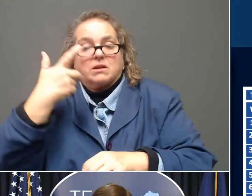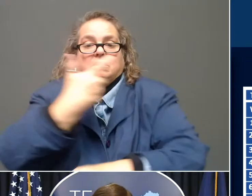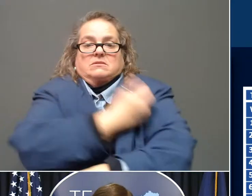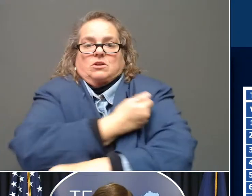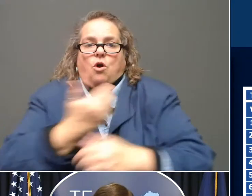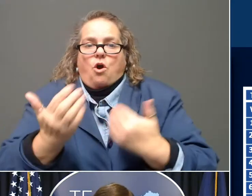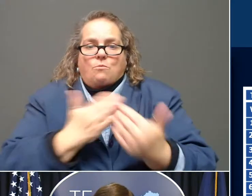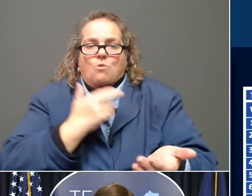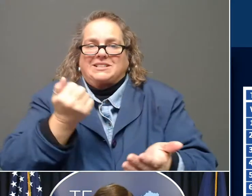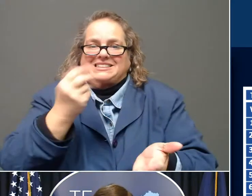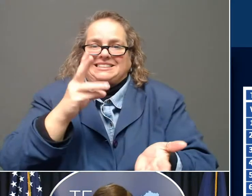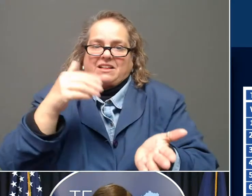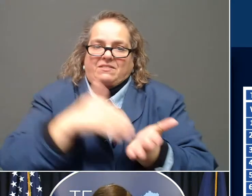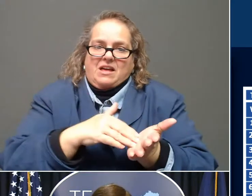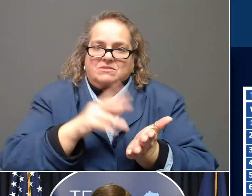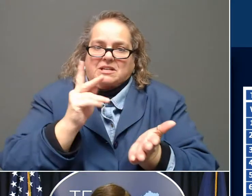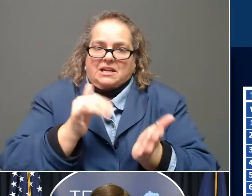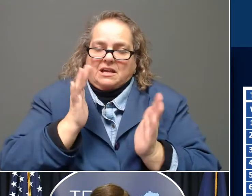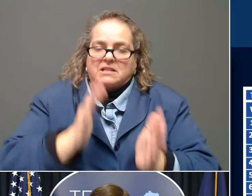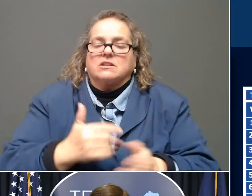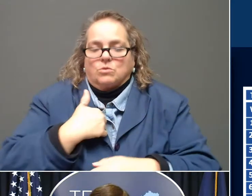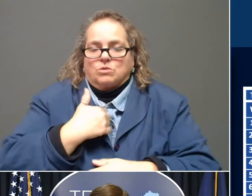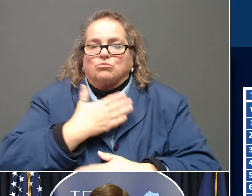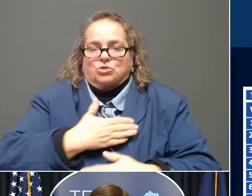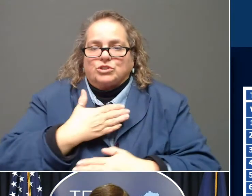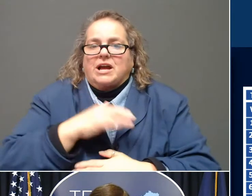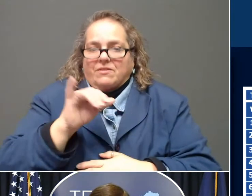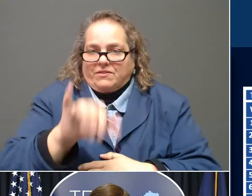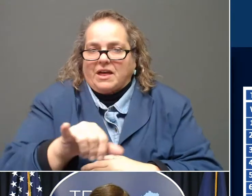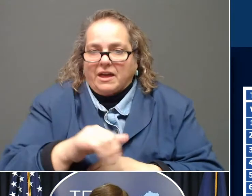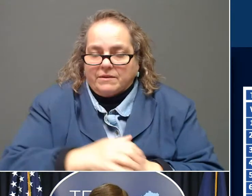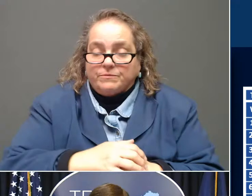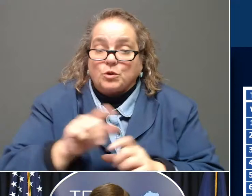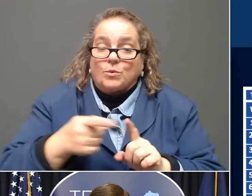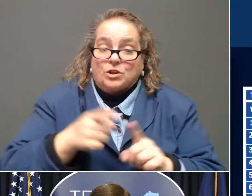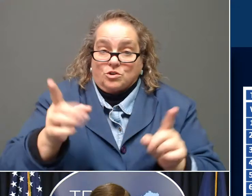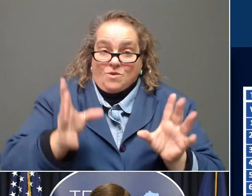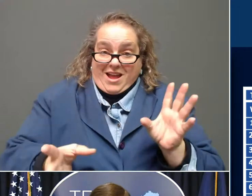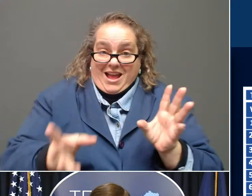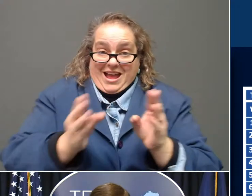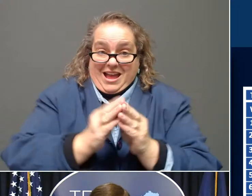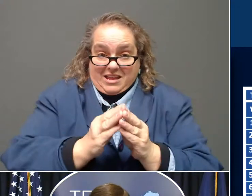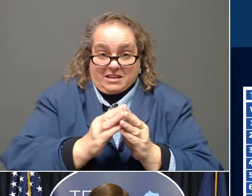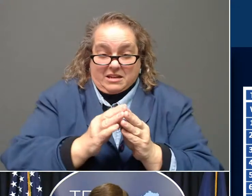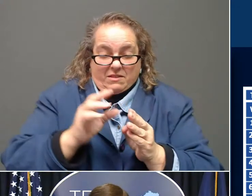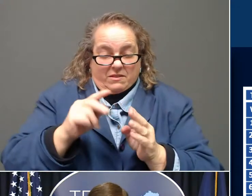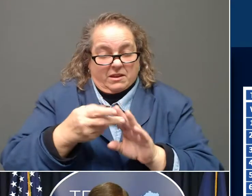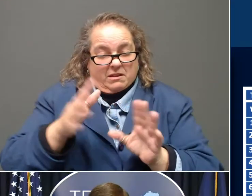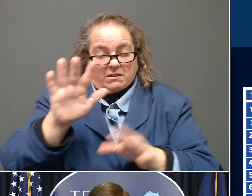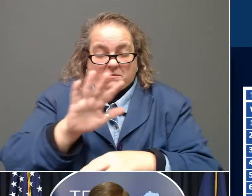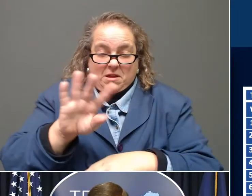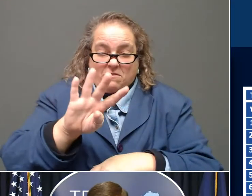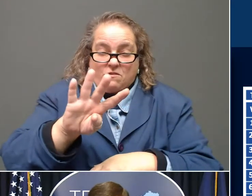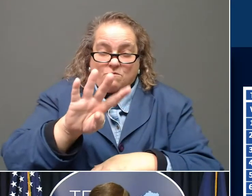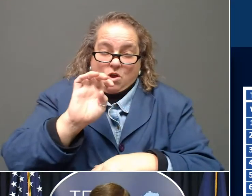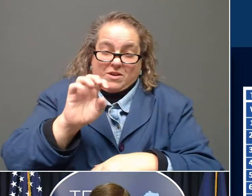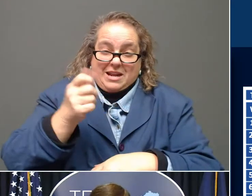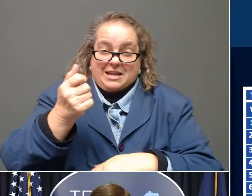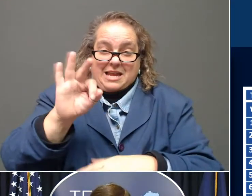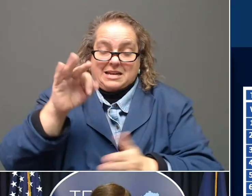31,402 Kentuckians have been vaccinated according to the federal government from those